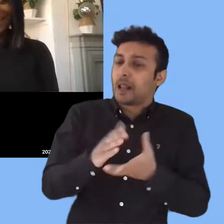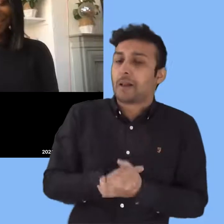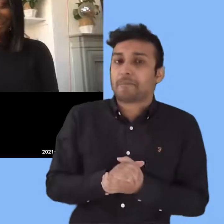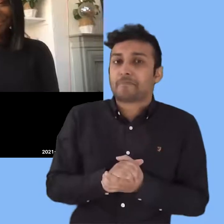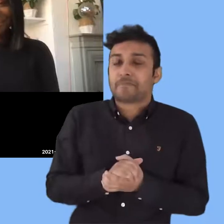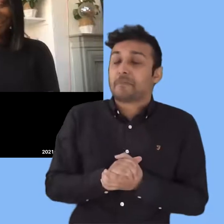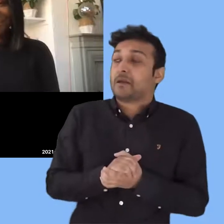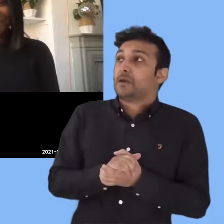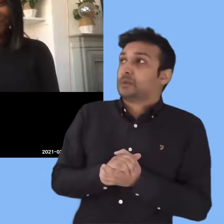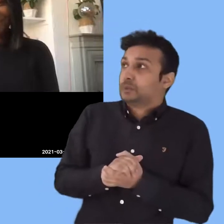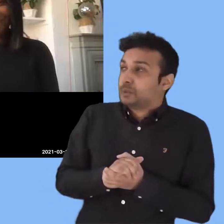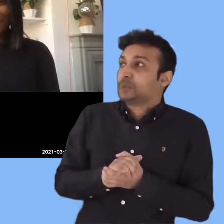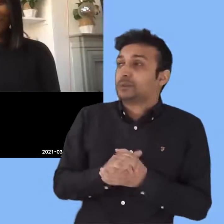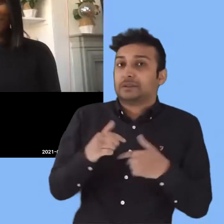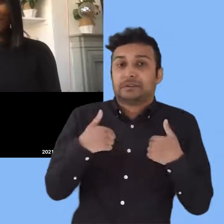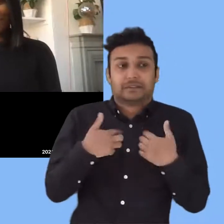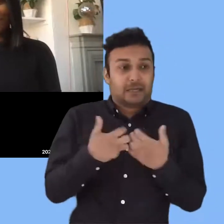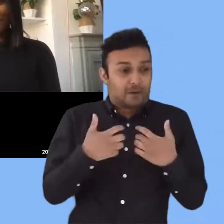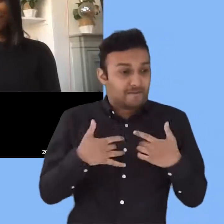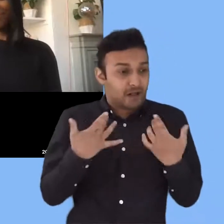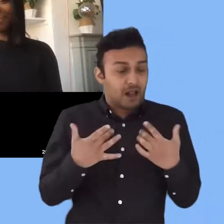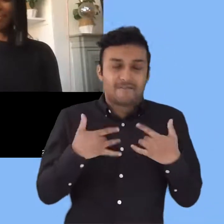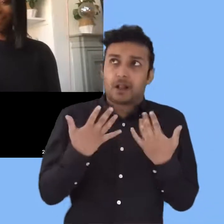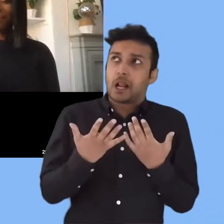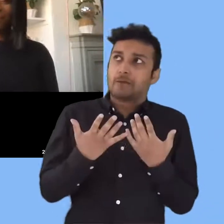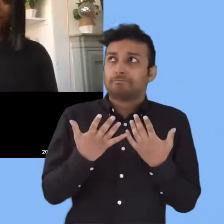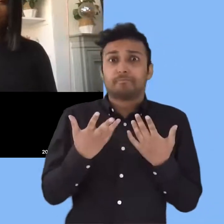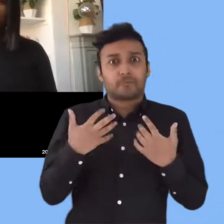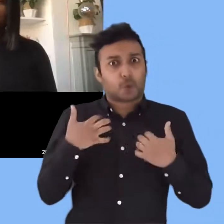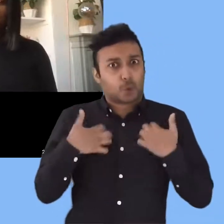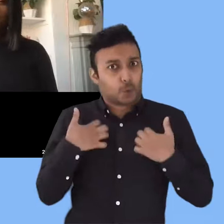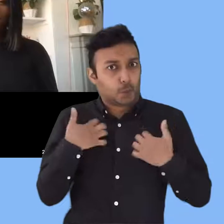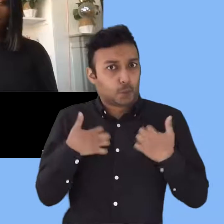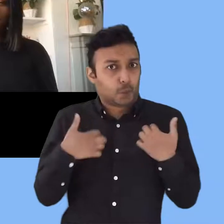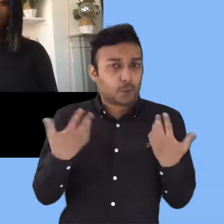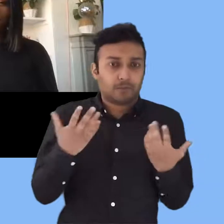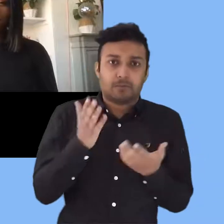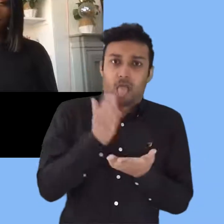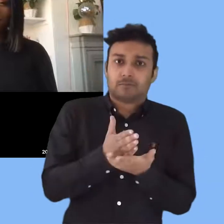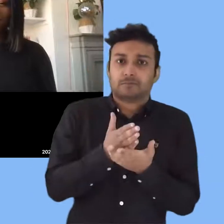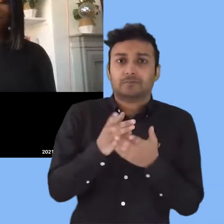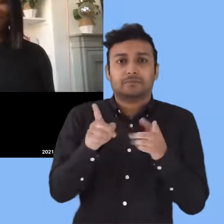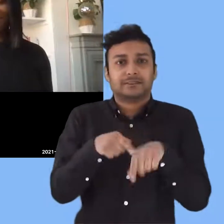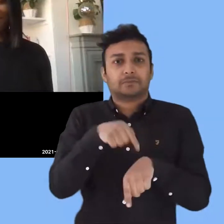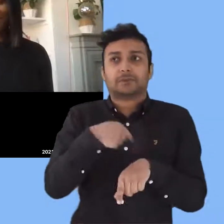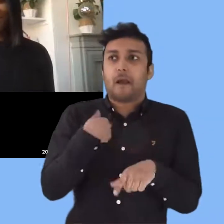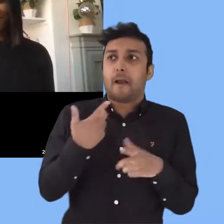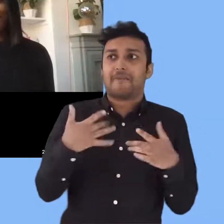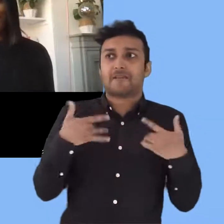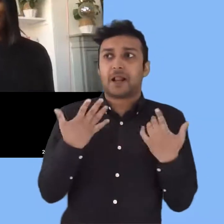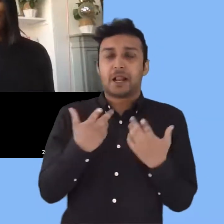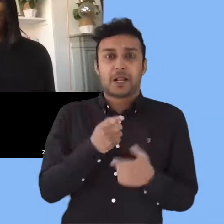feel? I feel excited, and I feel nervous,